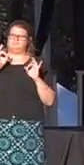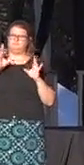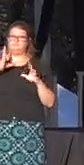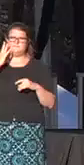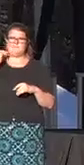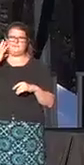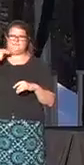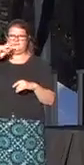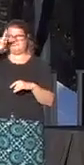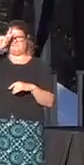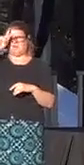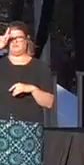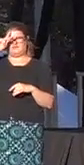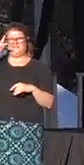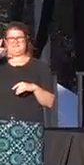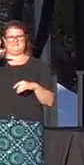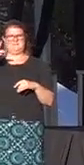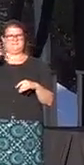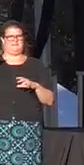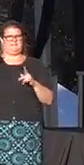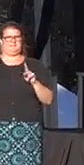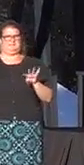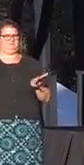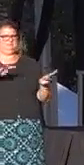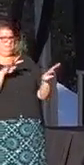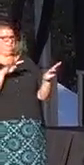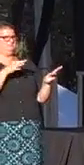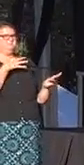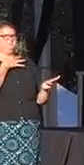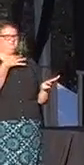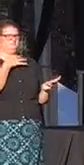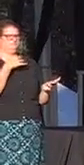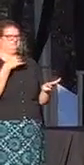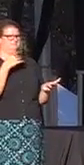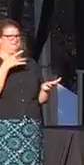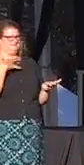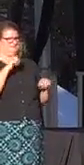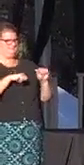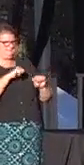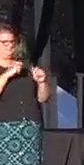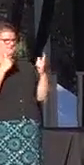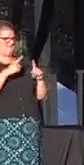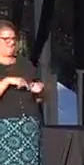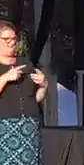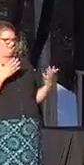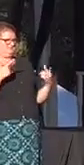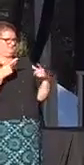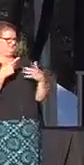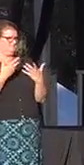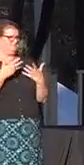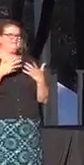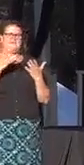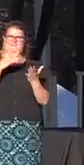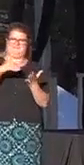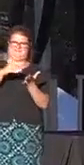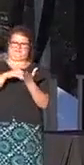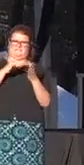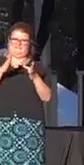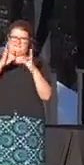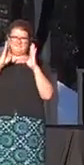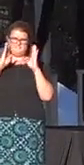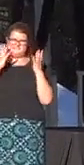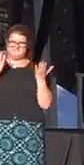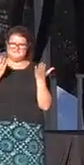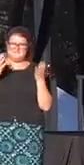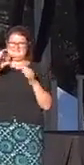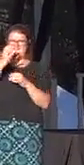the Padres in the spotlight as people voiced questions and concerns about what had happened. And at the center of attention was